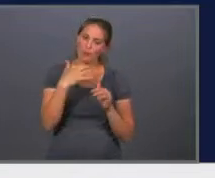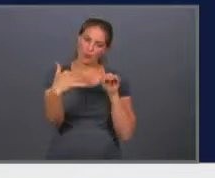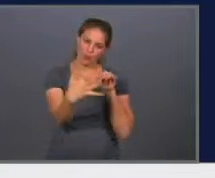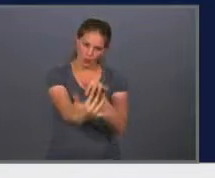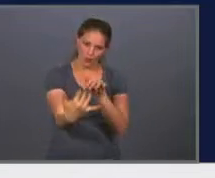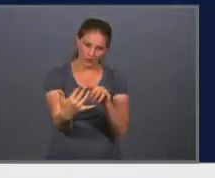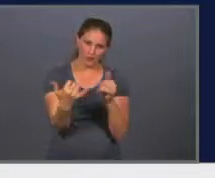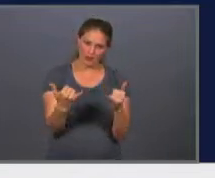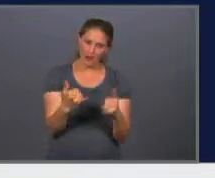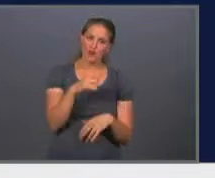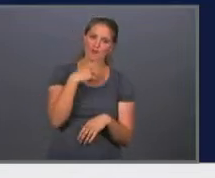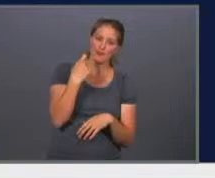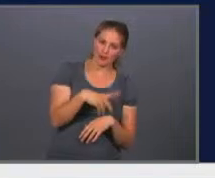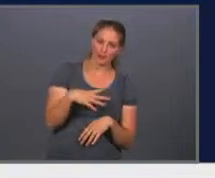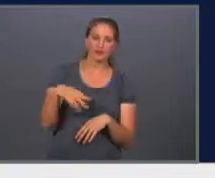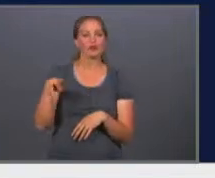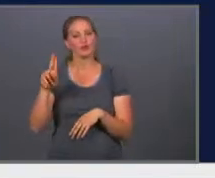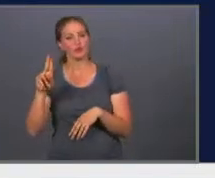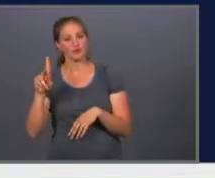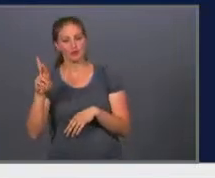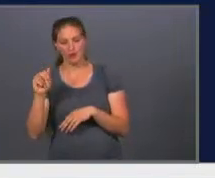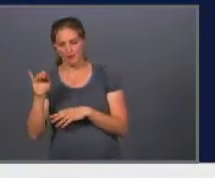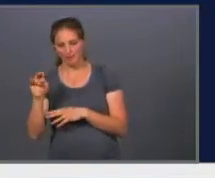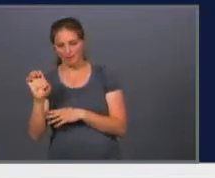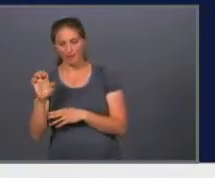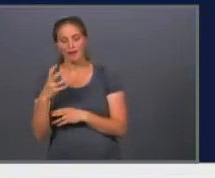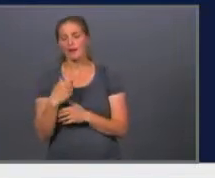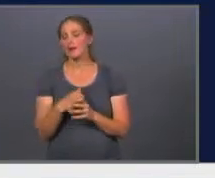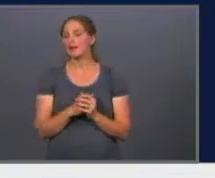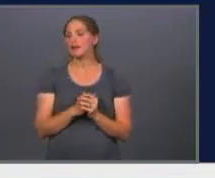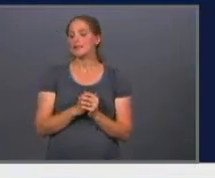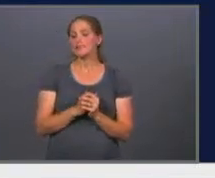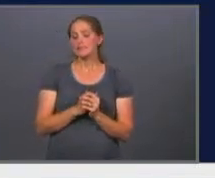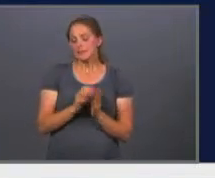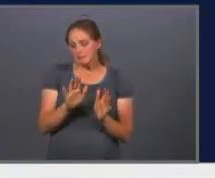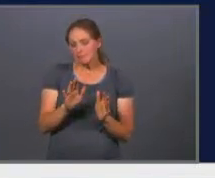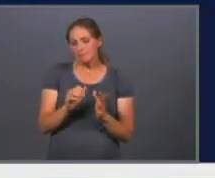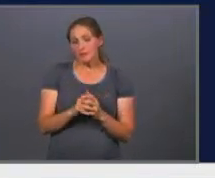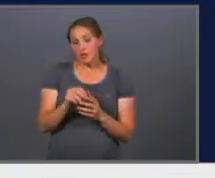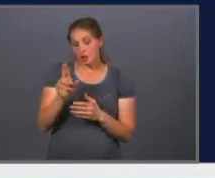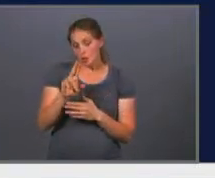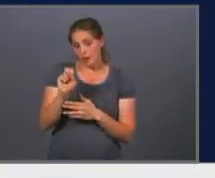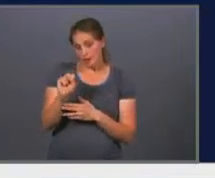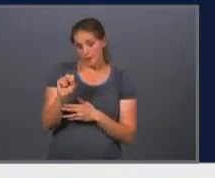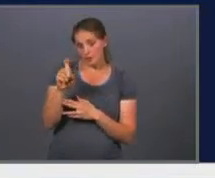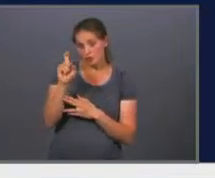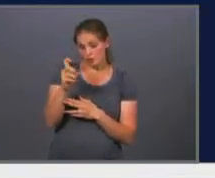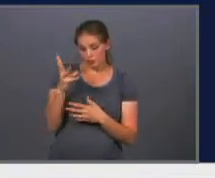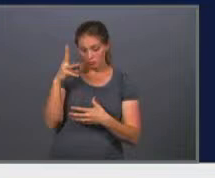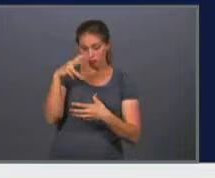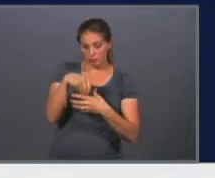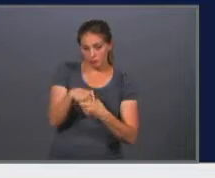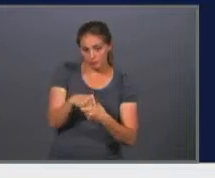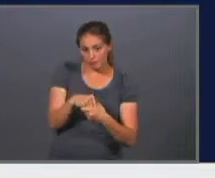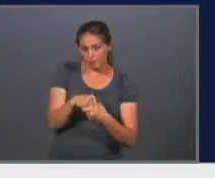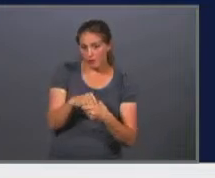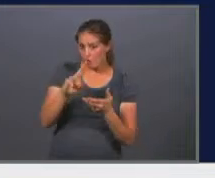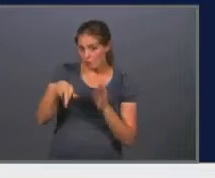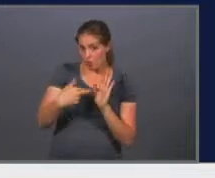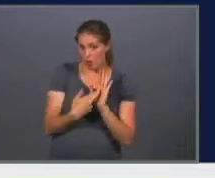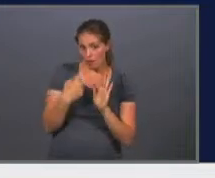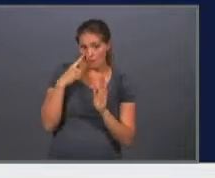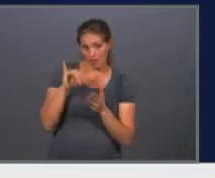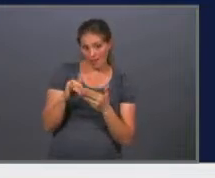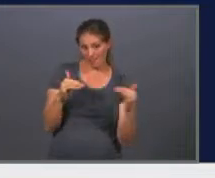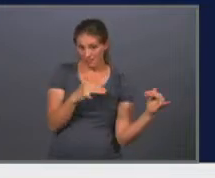the Ukraine and continuing to rage. Is there a role for the United States in that conflict? And should the U.S. be